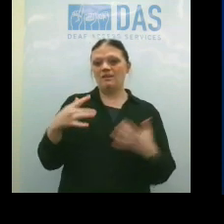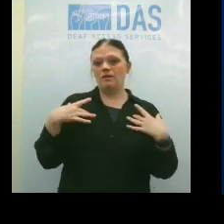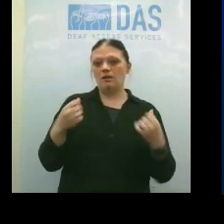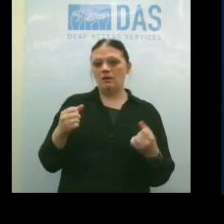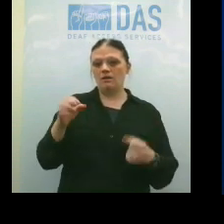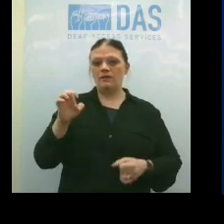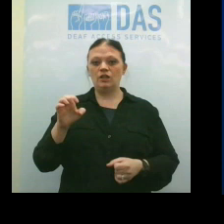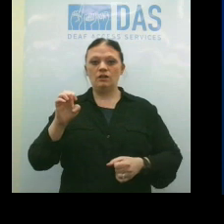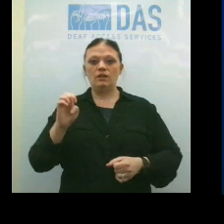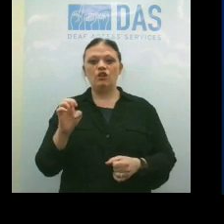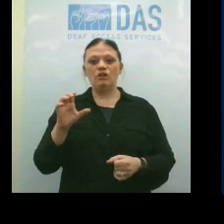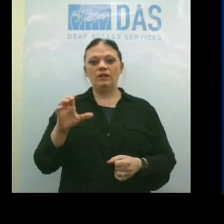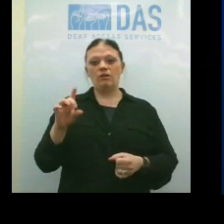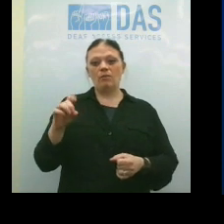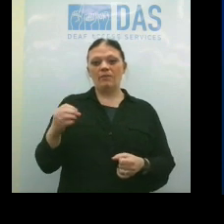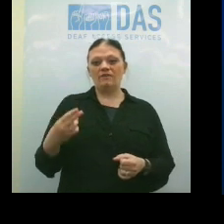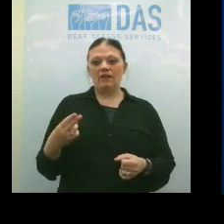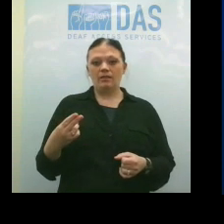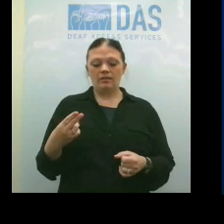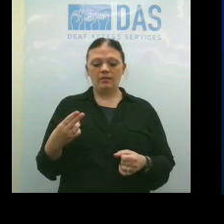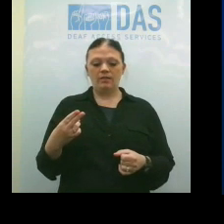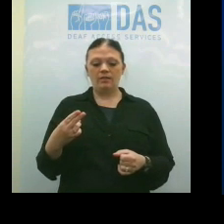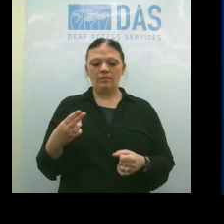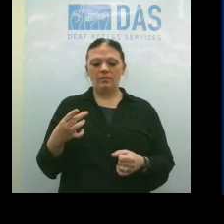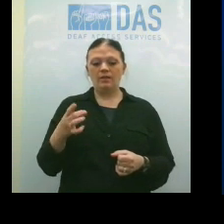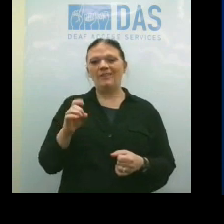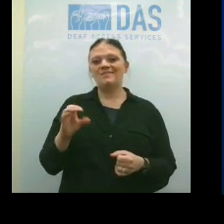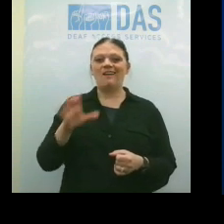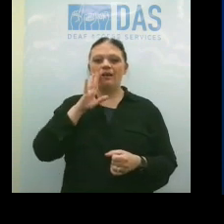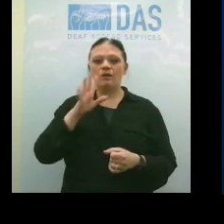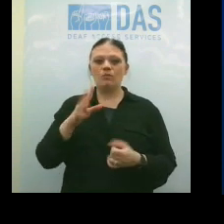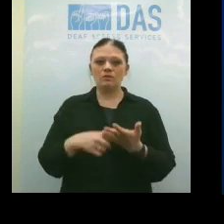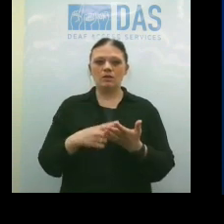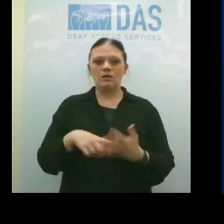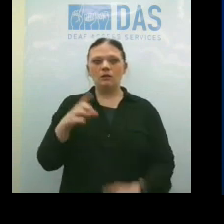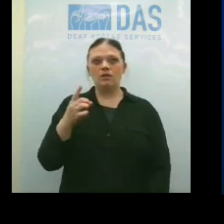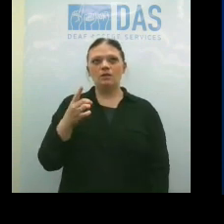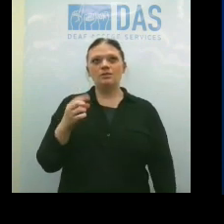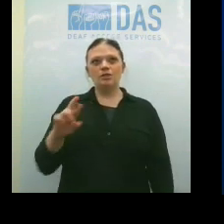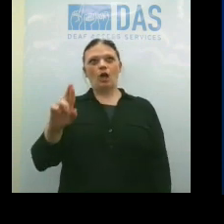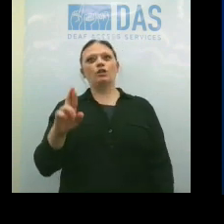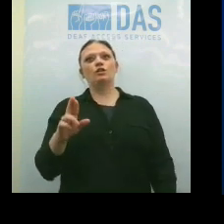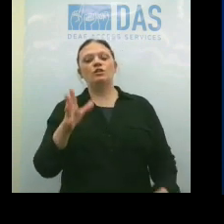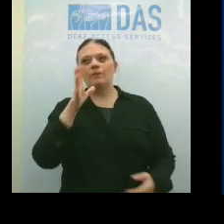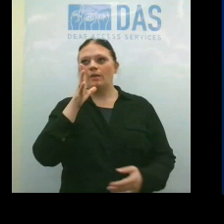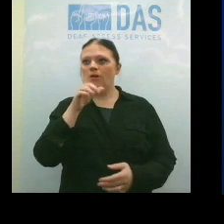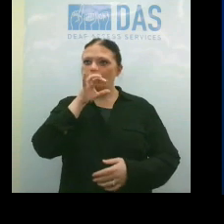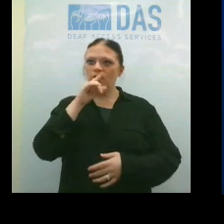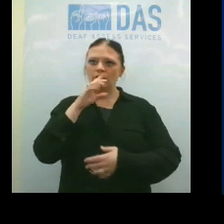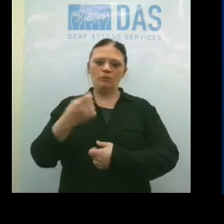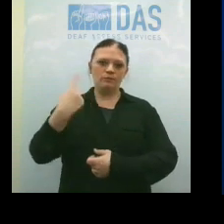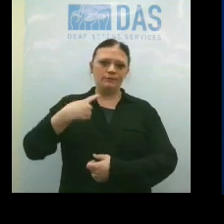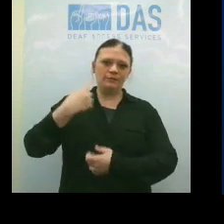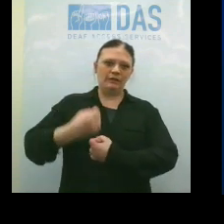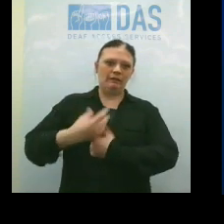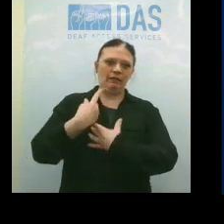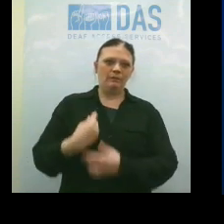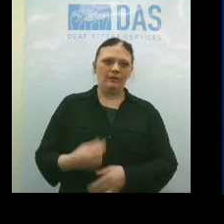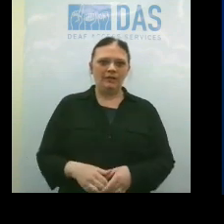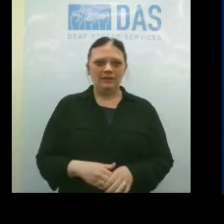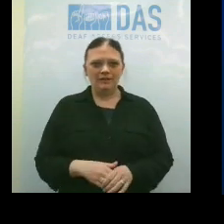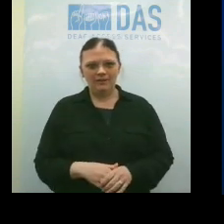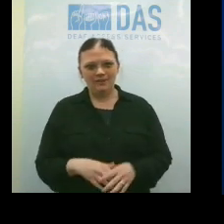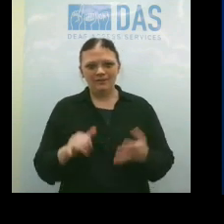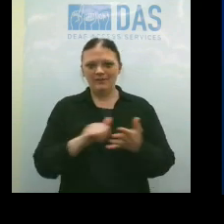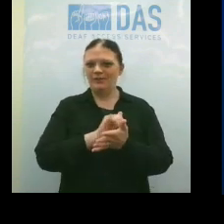contact the Erie County Department of Health, and as the doc will talk about now, doctor, oh boy, my mother's really going to yell at me, the New York